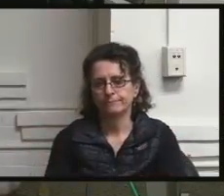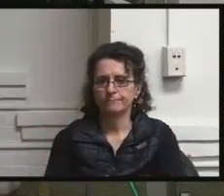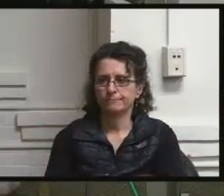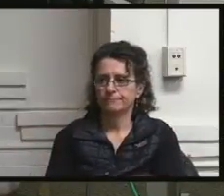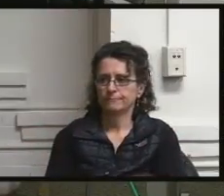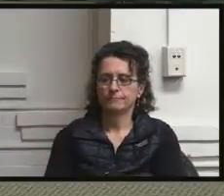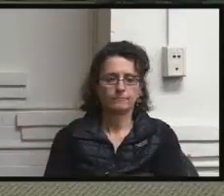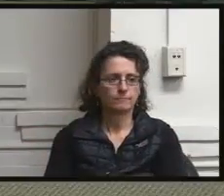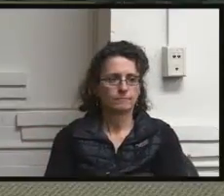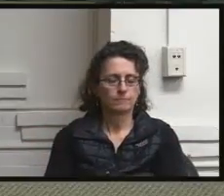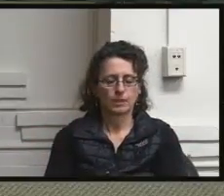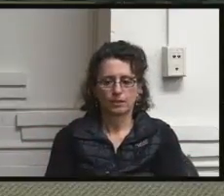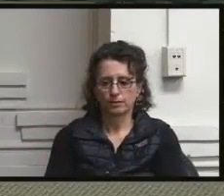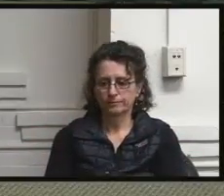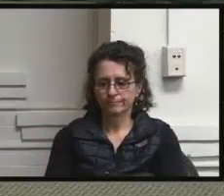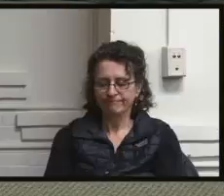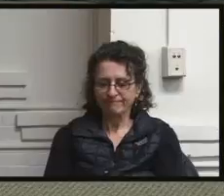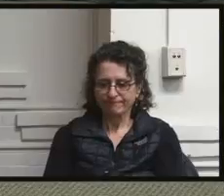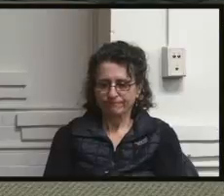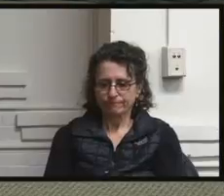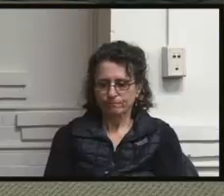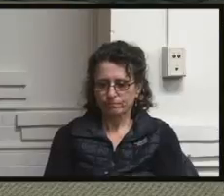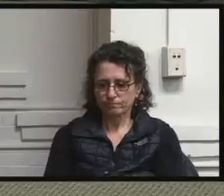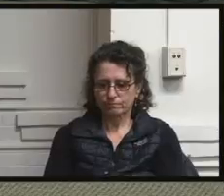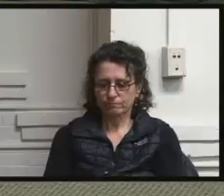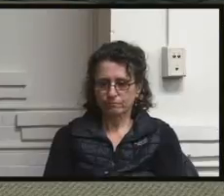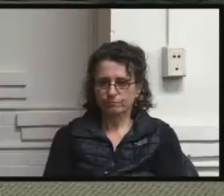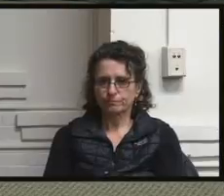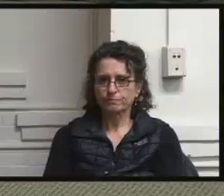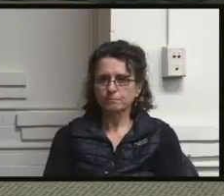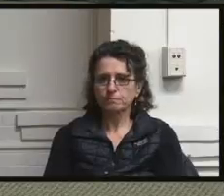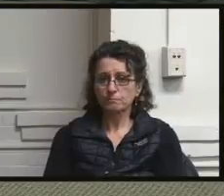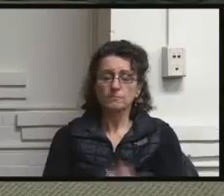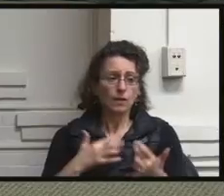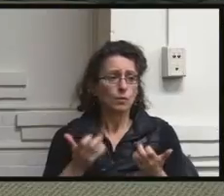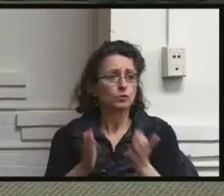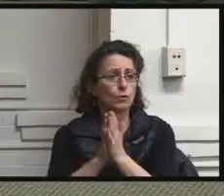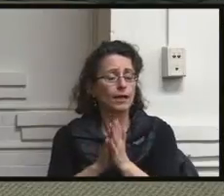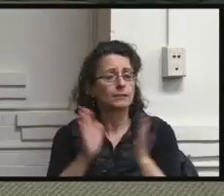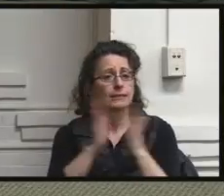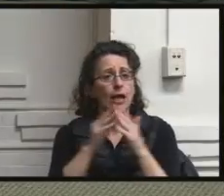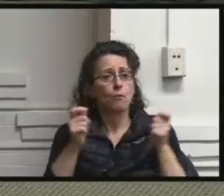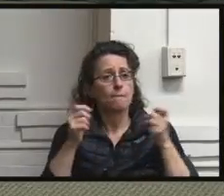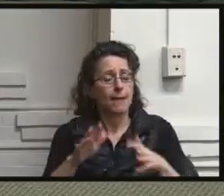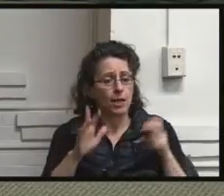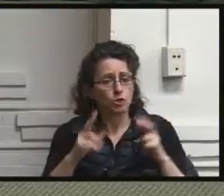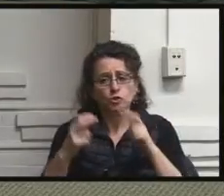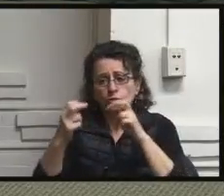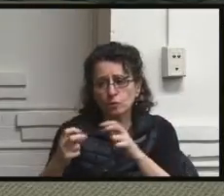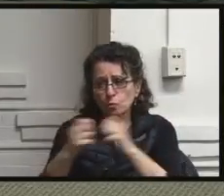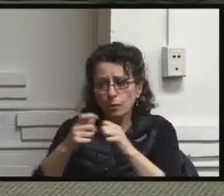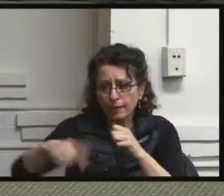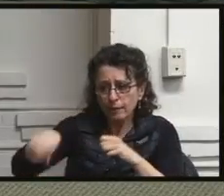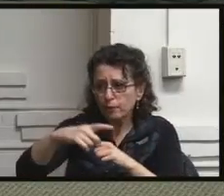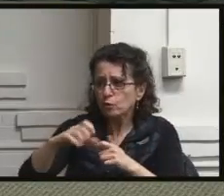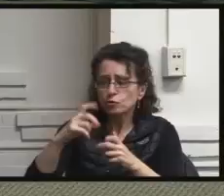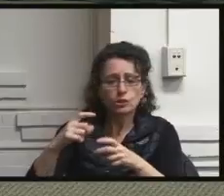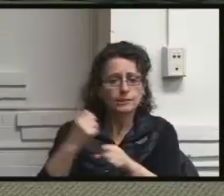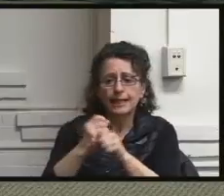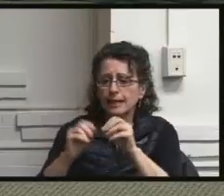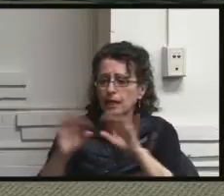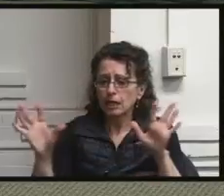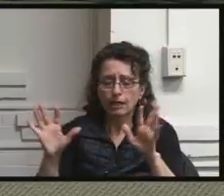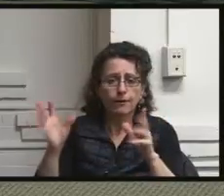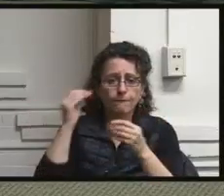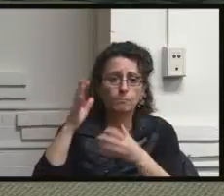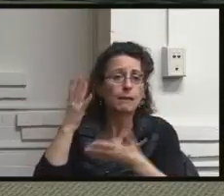I'd like to ask the town manager to work with the organization to just get us some information, like a